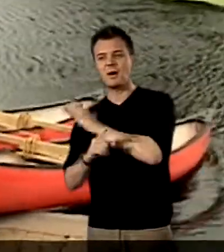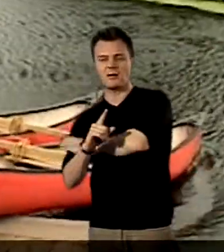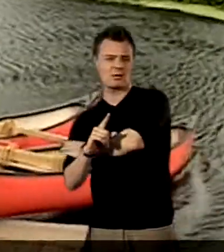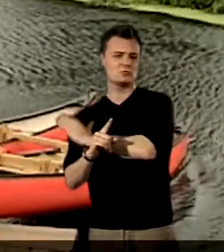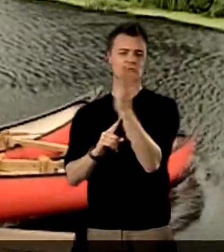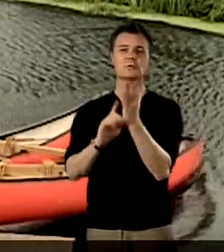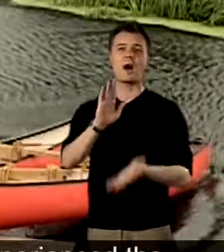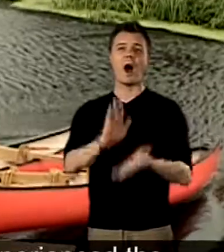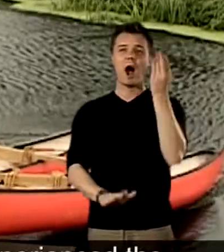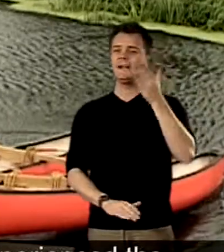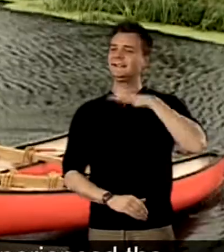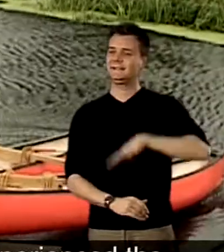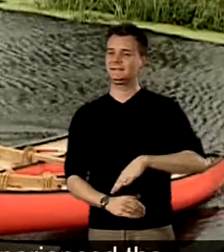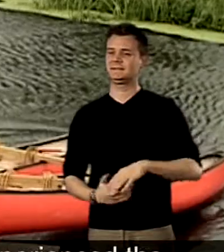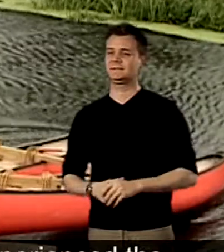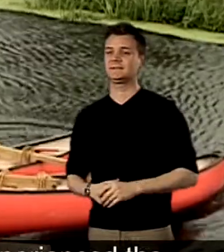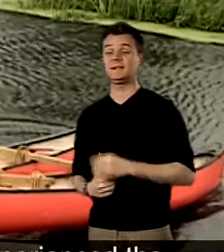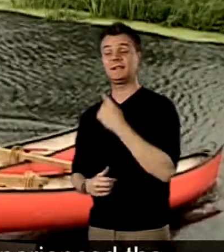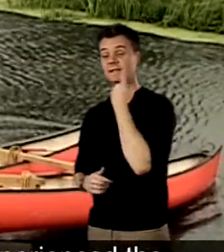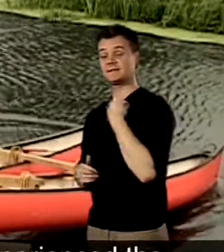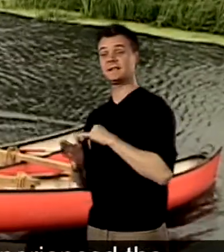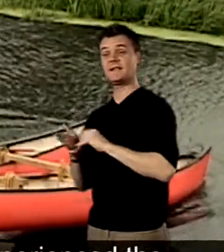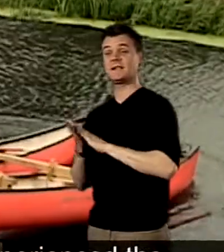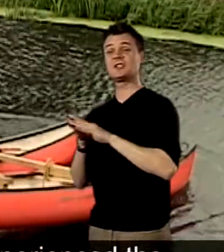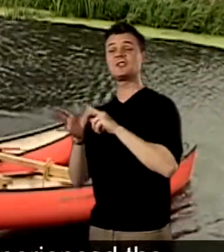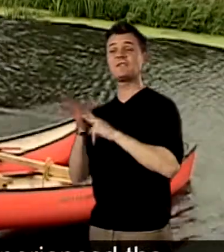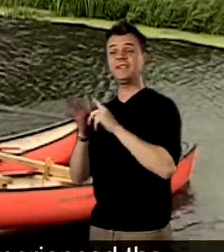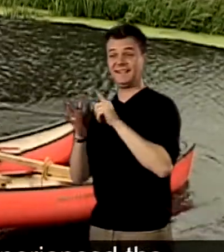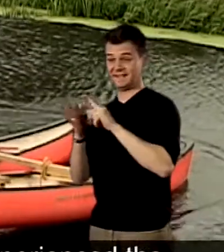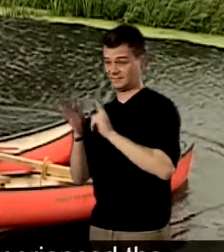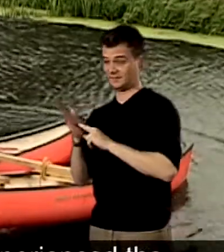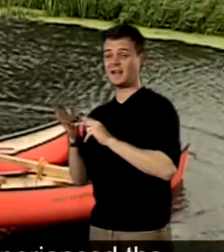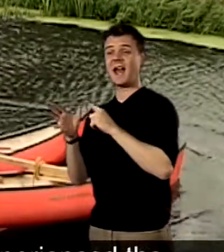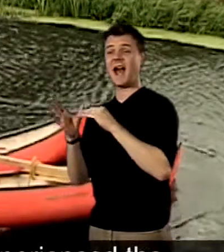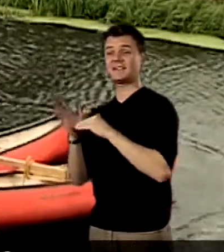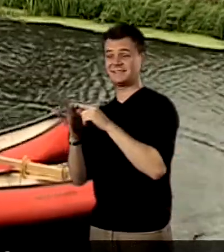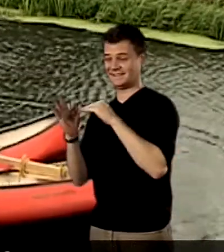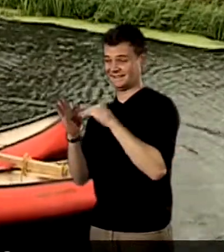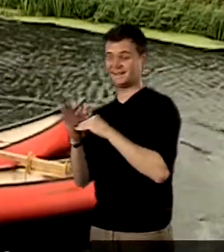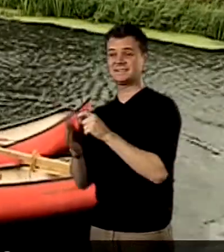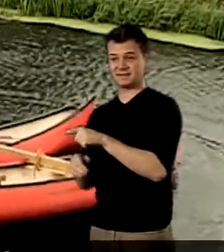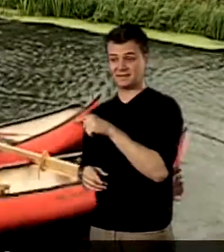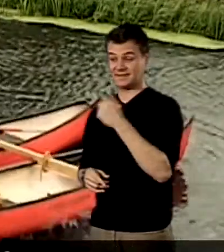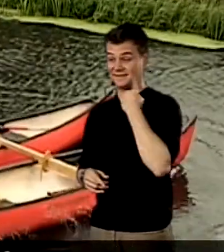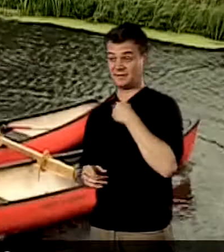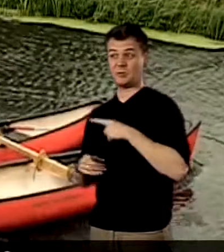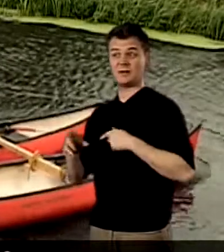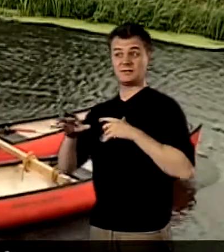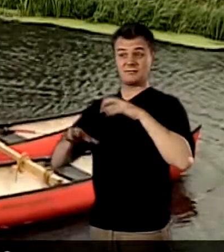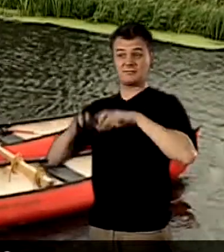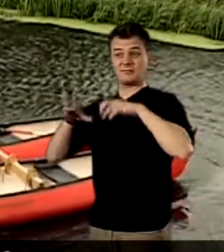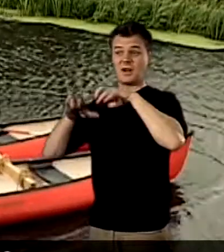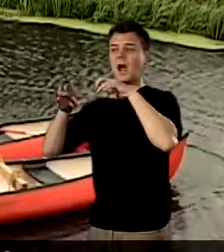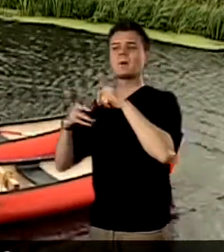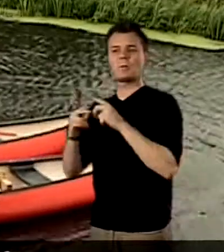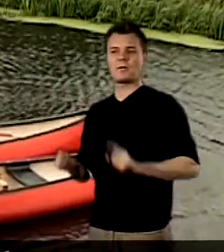medical needs. Yesterday, Shaveen and Aziz experienced the assault course with the aid of hoists. Today it's canoeing, with canoes battened